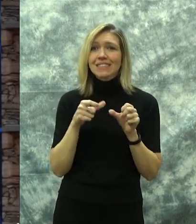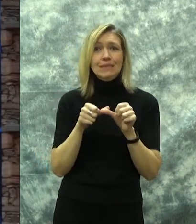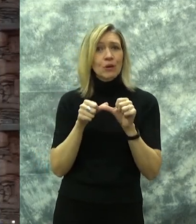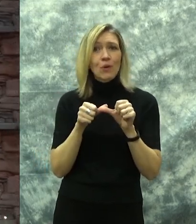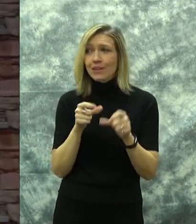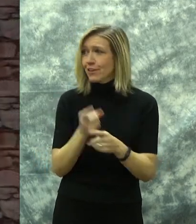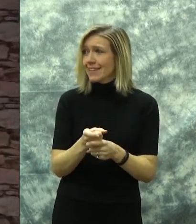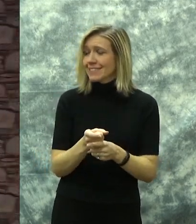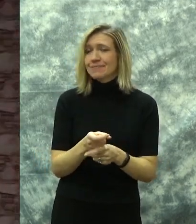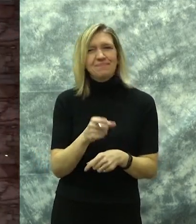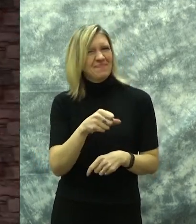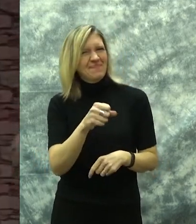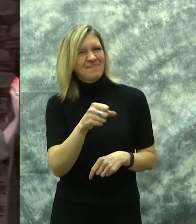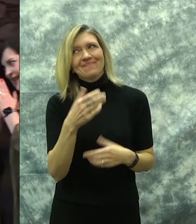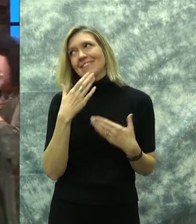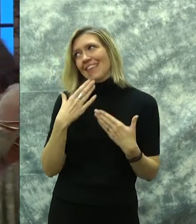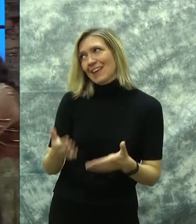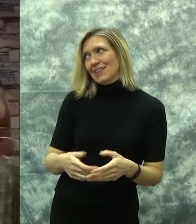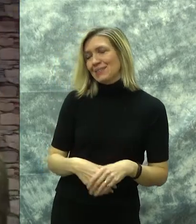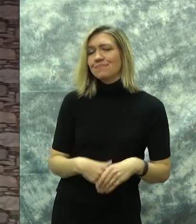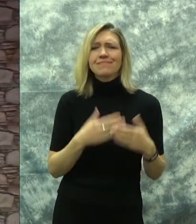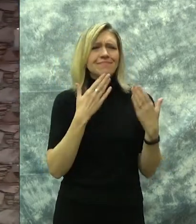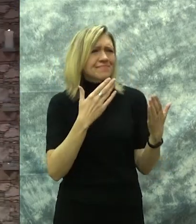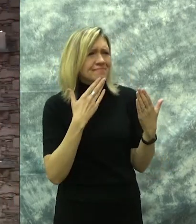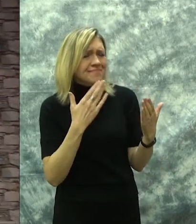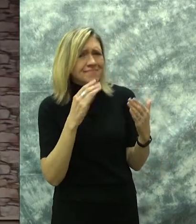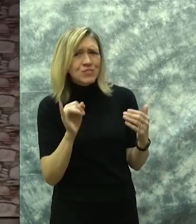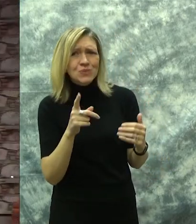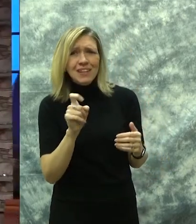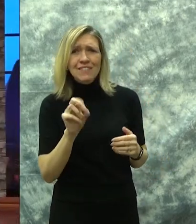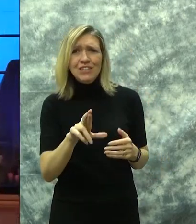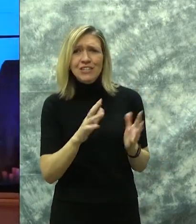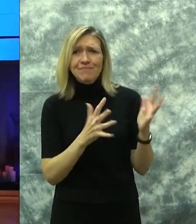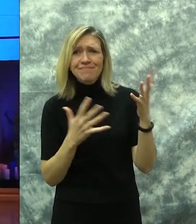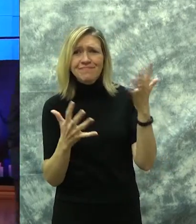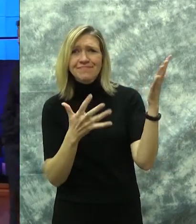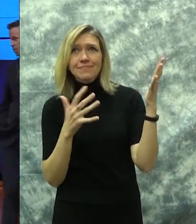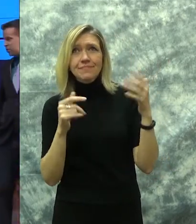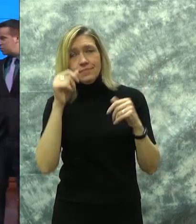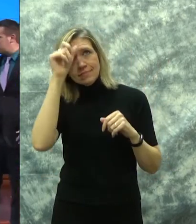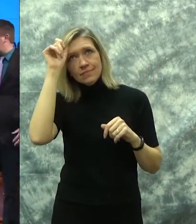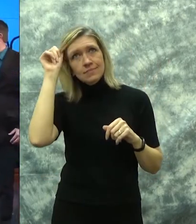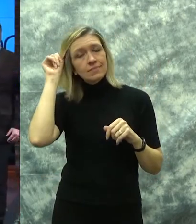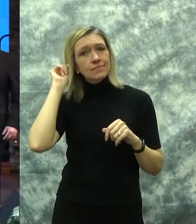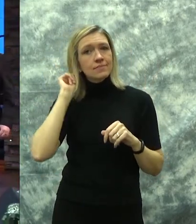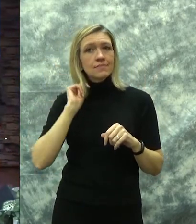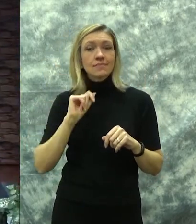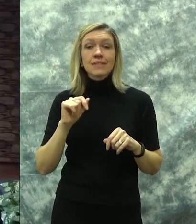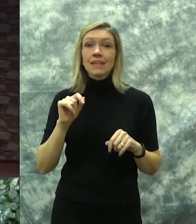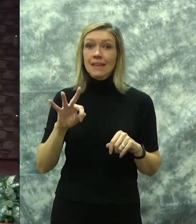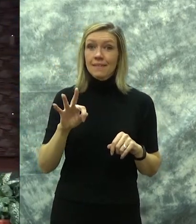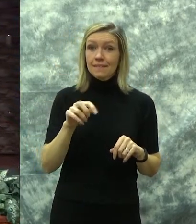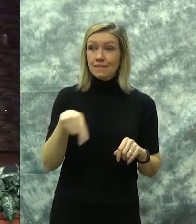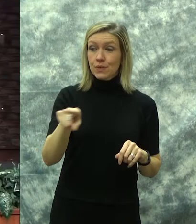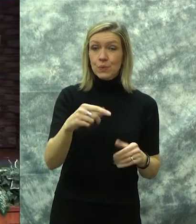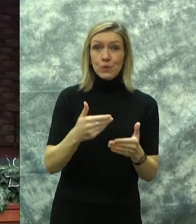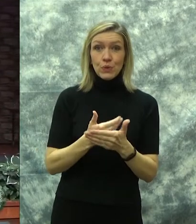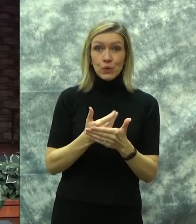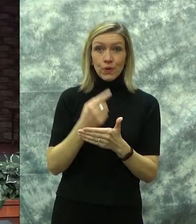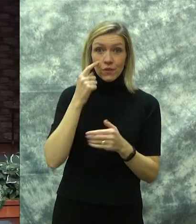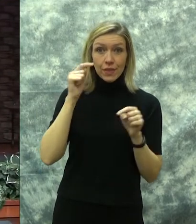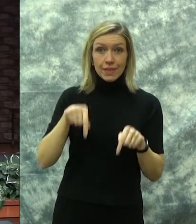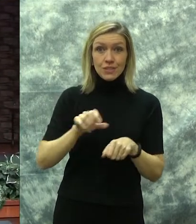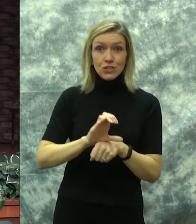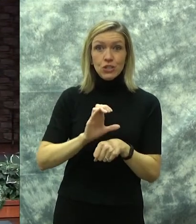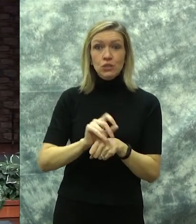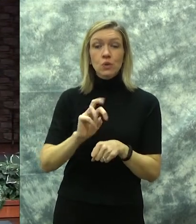Thank you. Thank you, Jennifer. Thank you. Your gifts here. Hey, if you are new to our church or watching at home, we love to